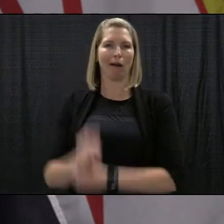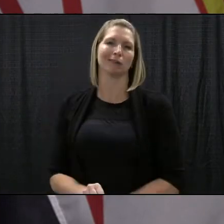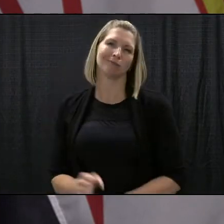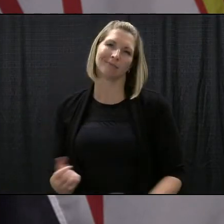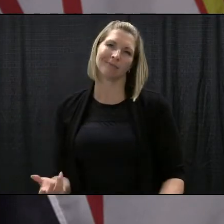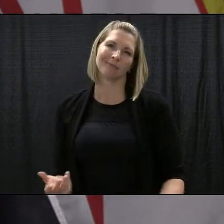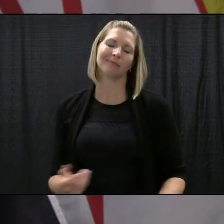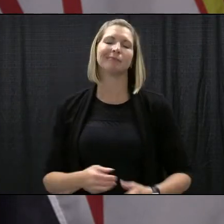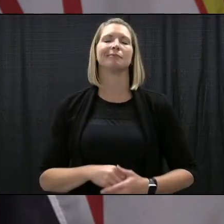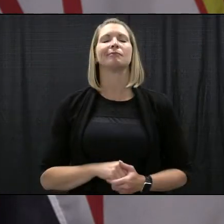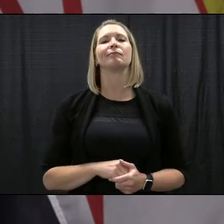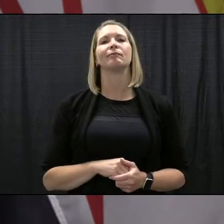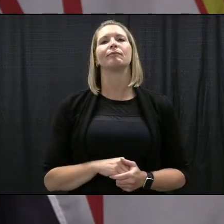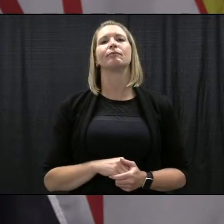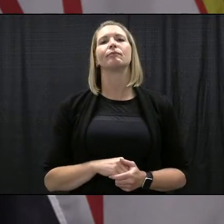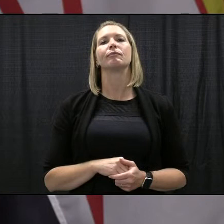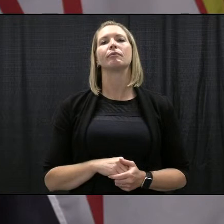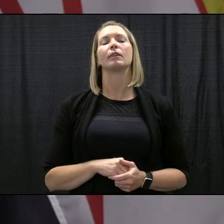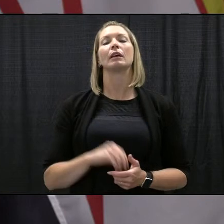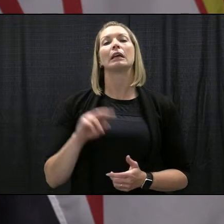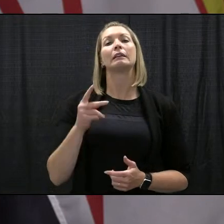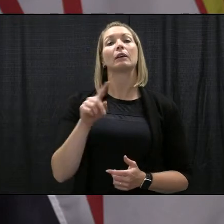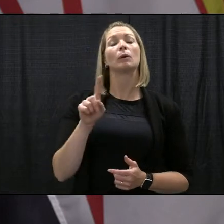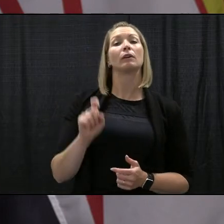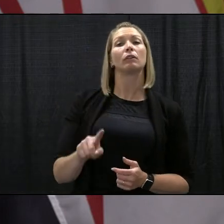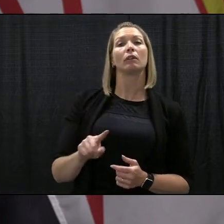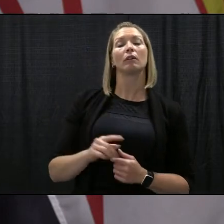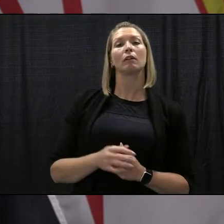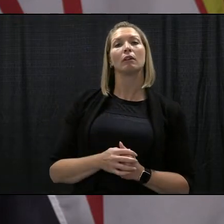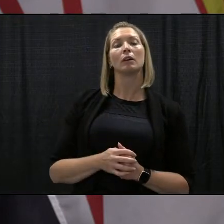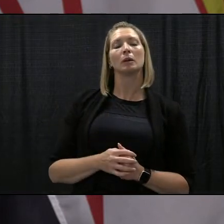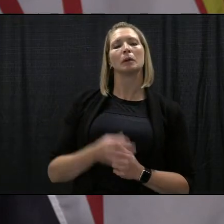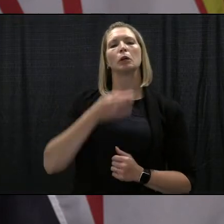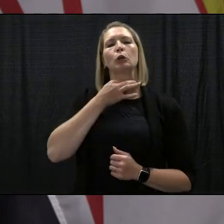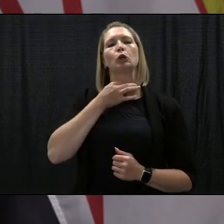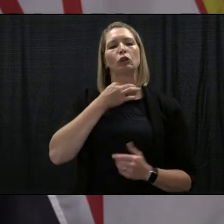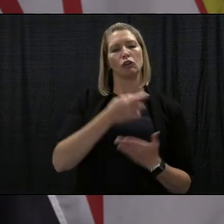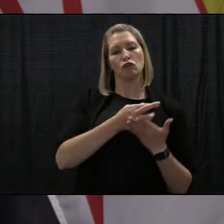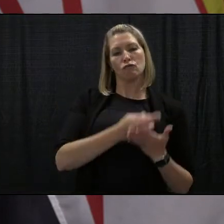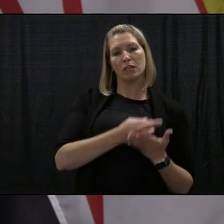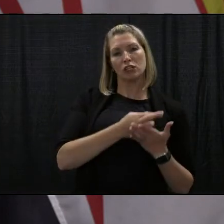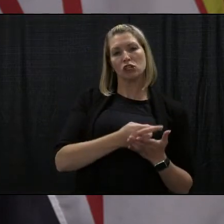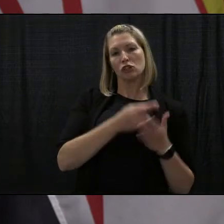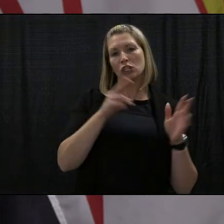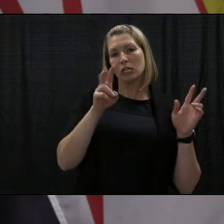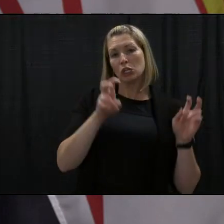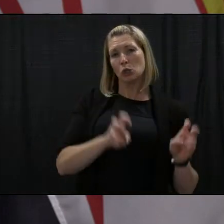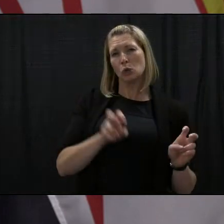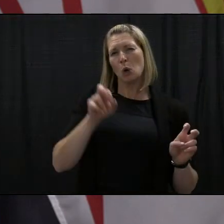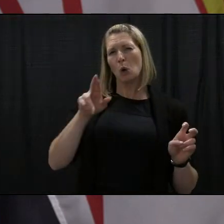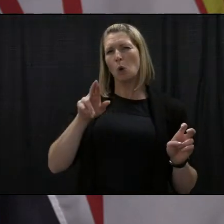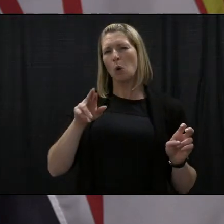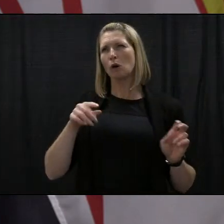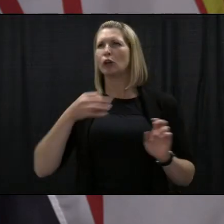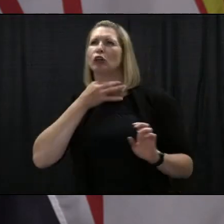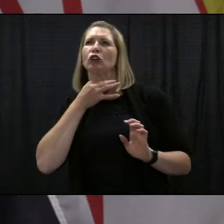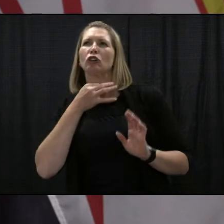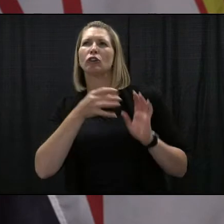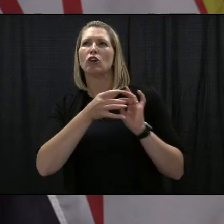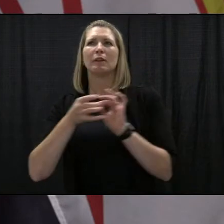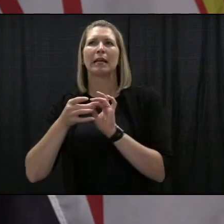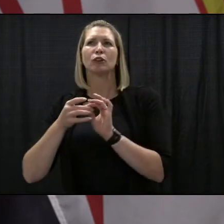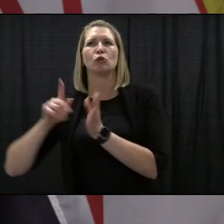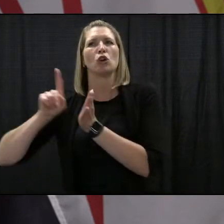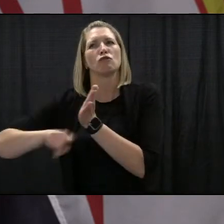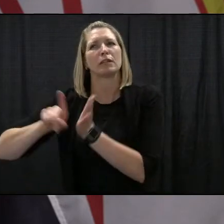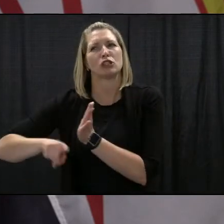fair to ask then, is there any consideration here that this is in part a resource issue, or is it mostly an epidemiology and science reasoning?